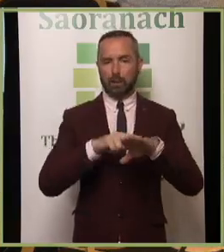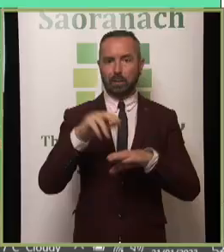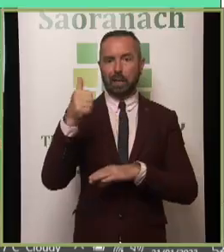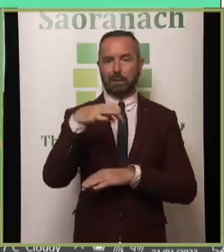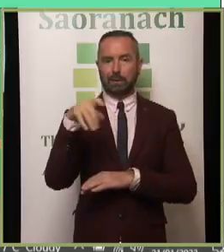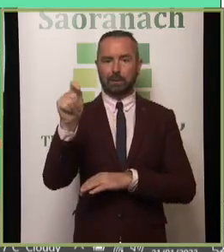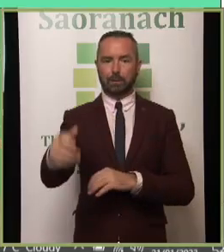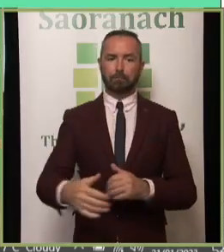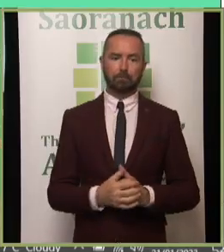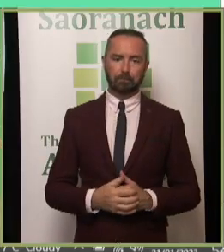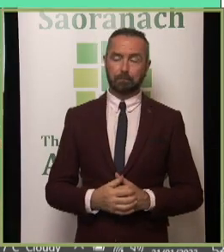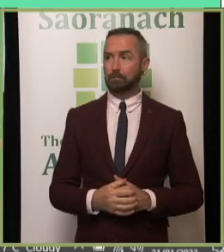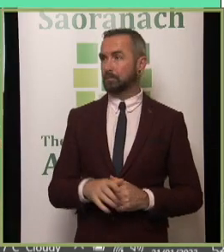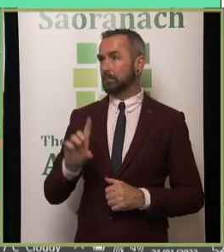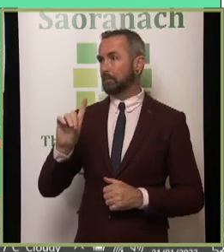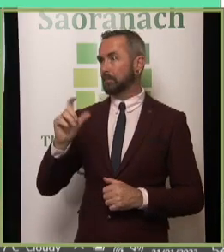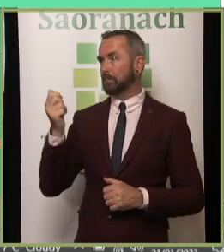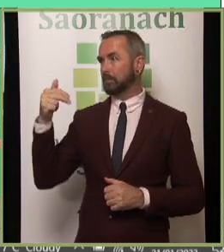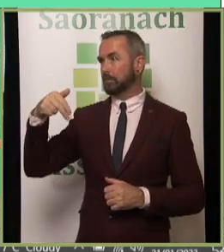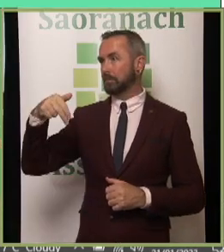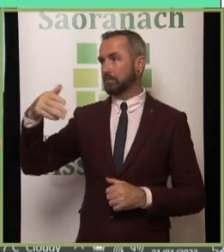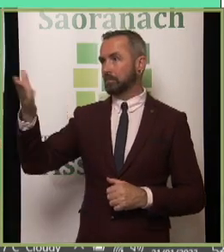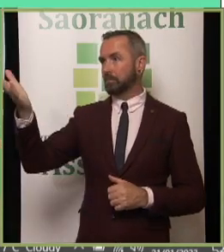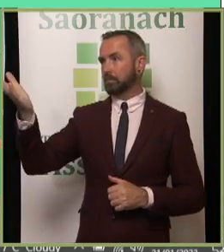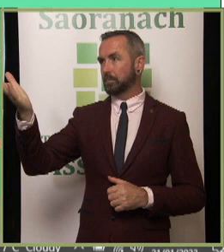asset. Dan?